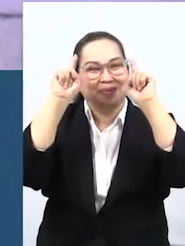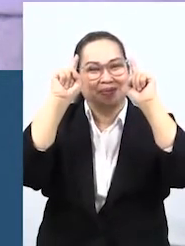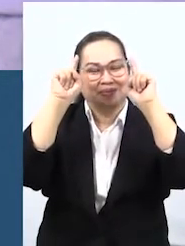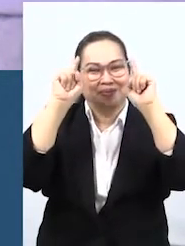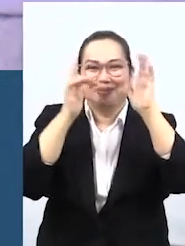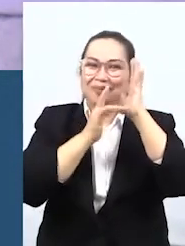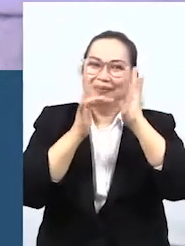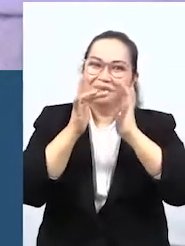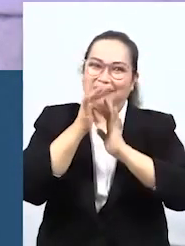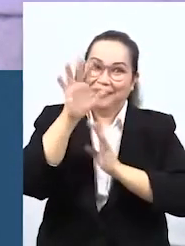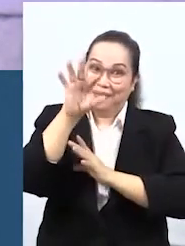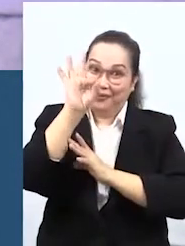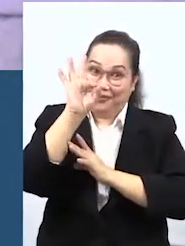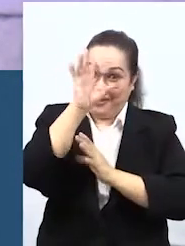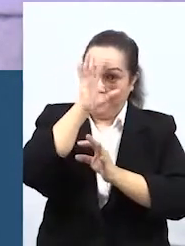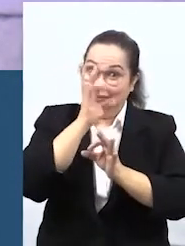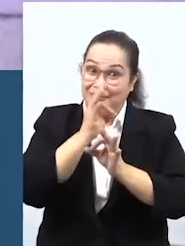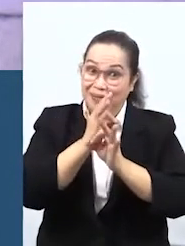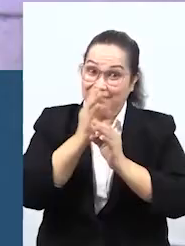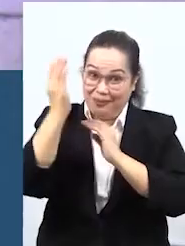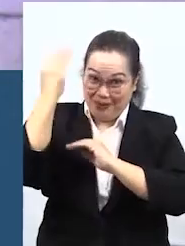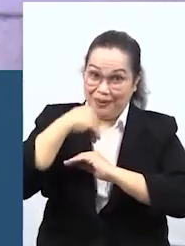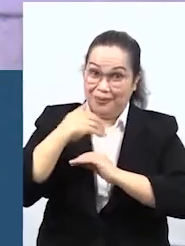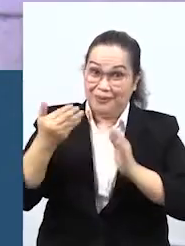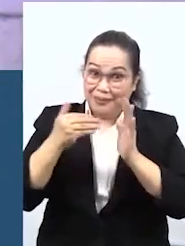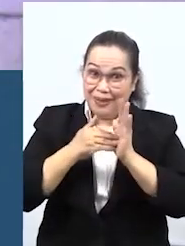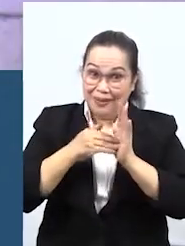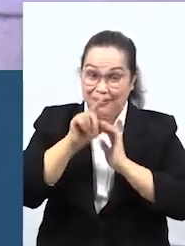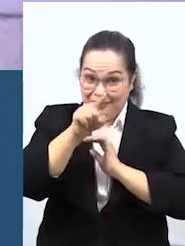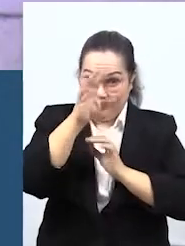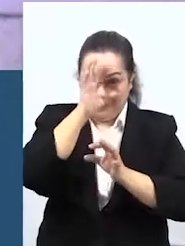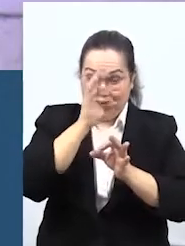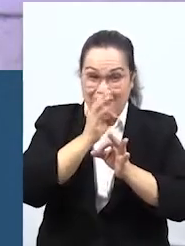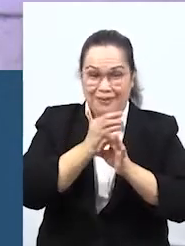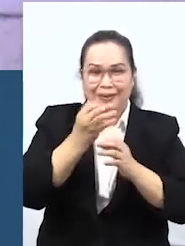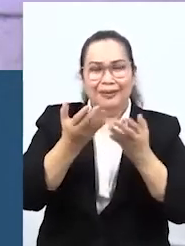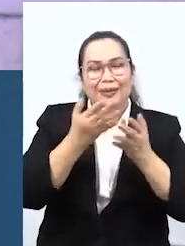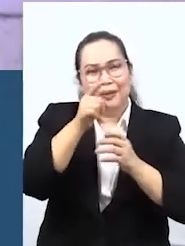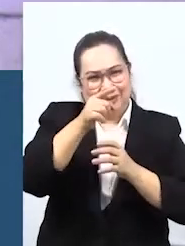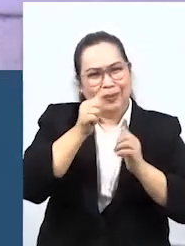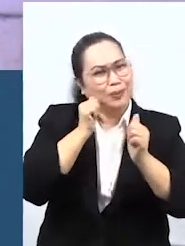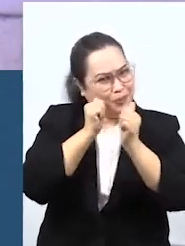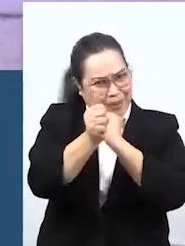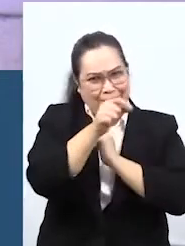will Jesus find Faith when he comes back I hope you make